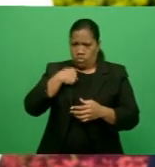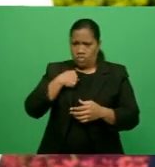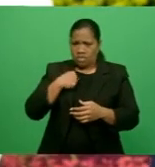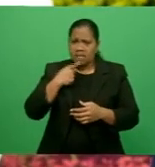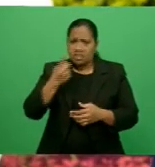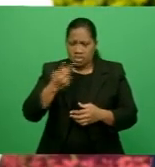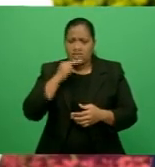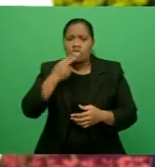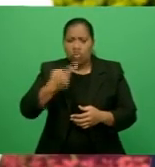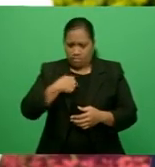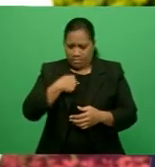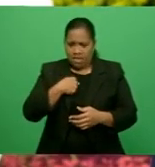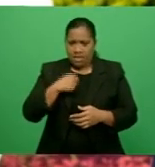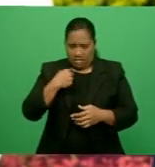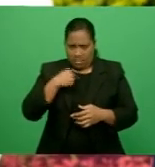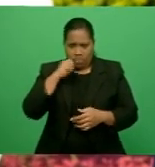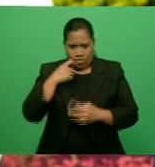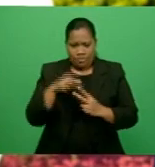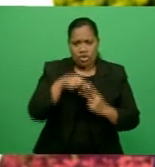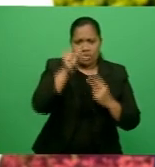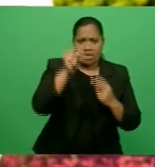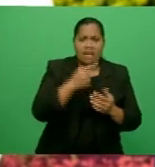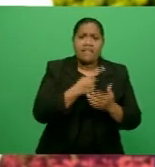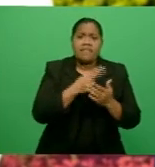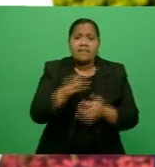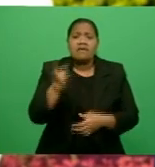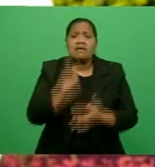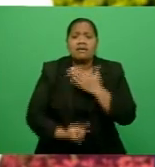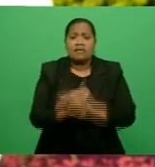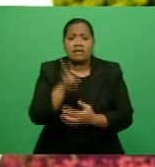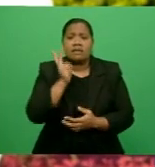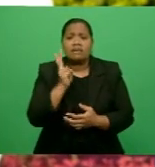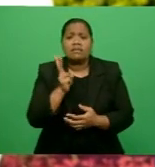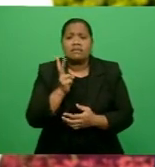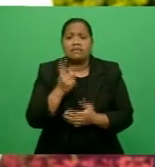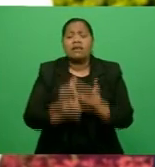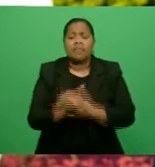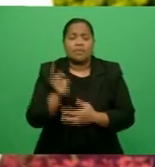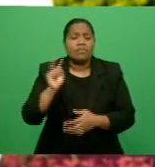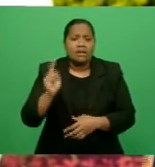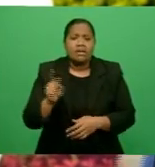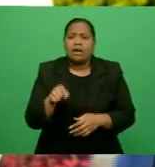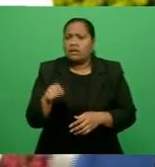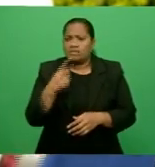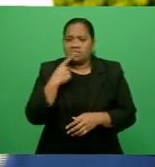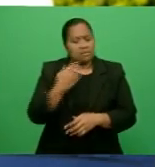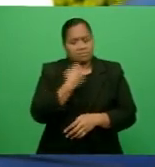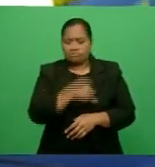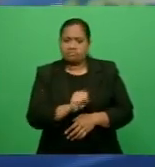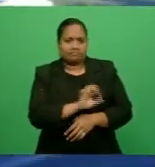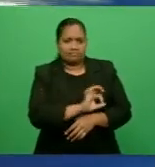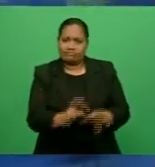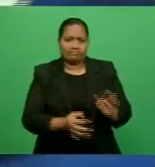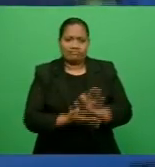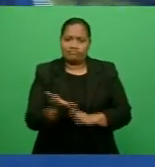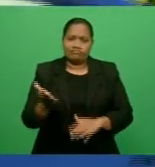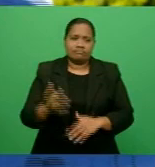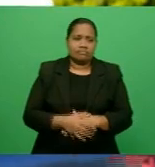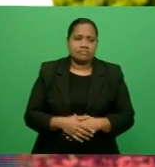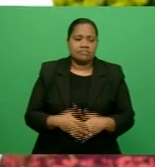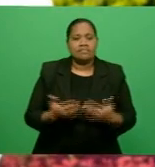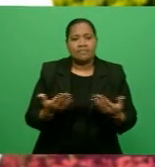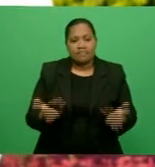going. The irony in this instance is that Osman Sadiq's appointment as US ambassador to Fiji almost did not happen.